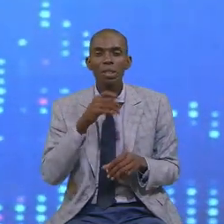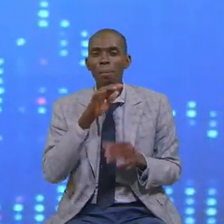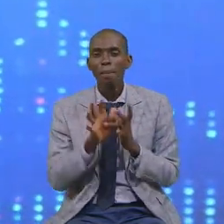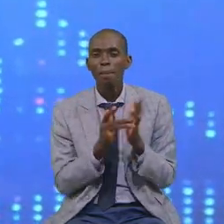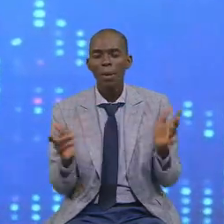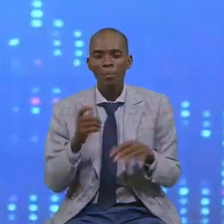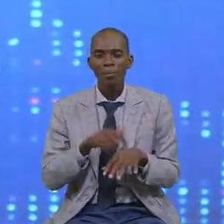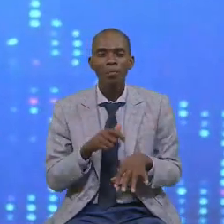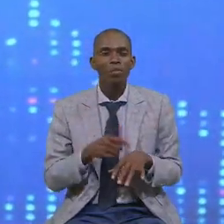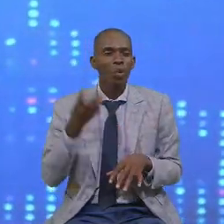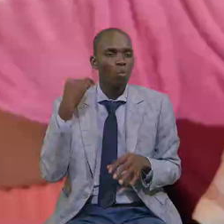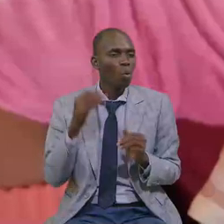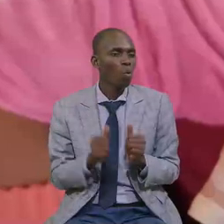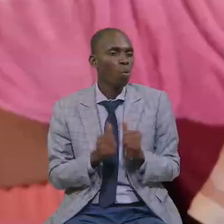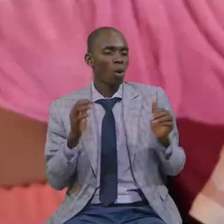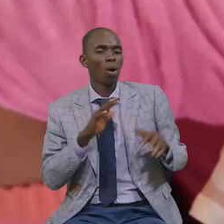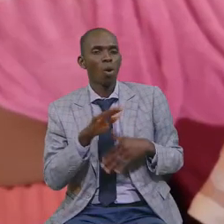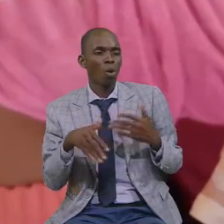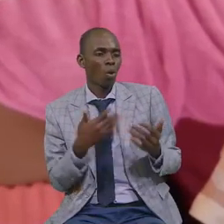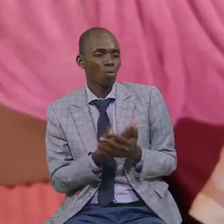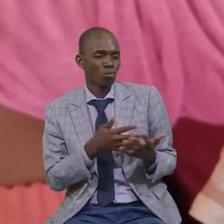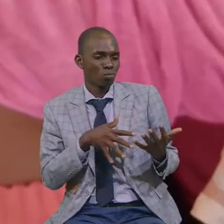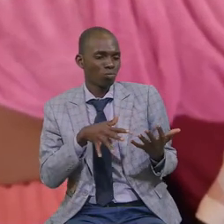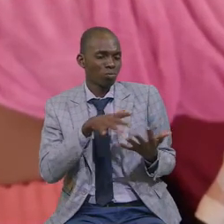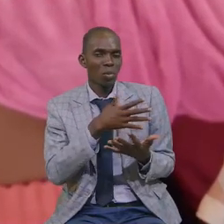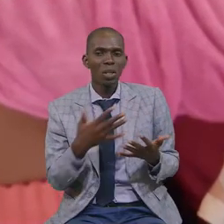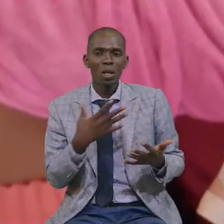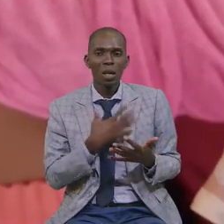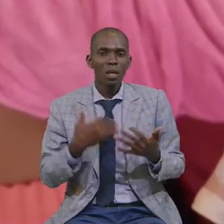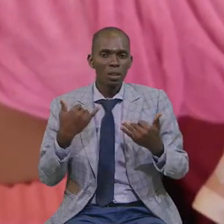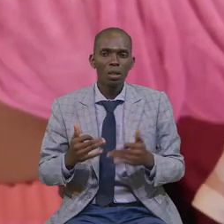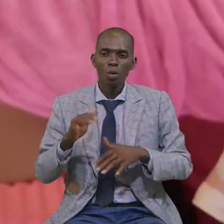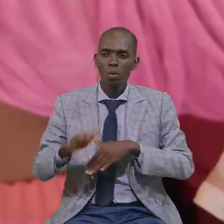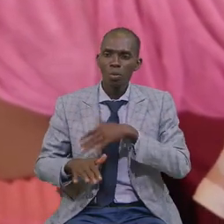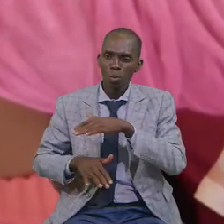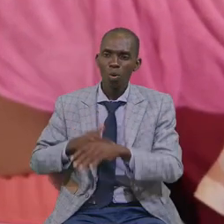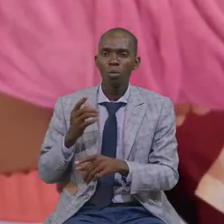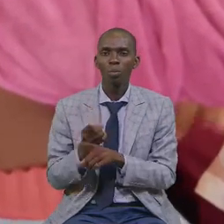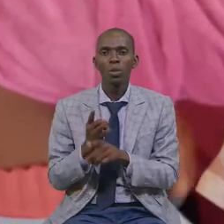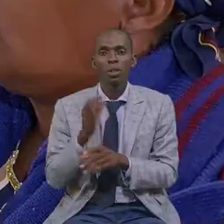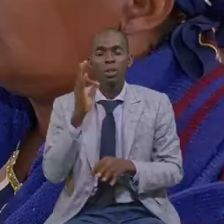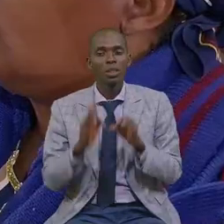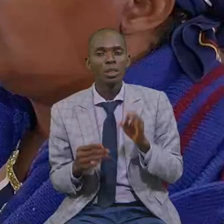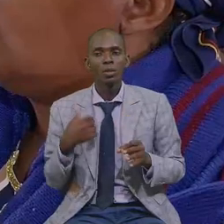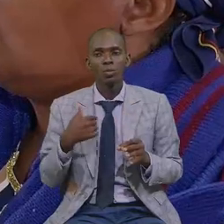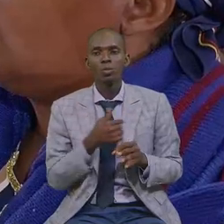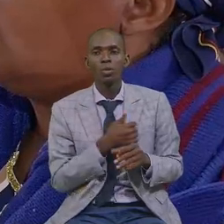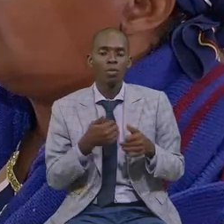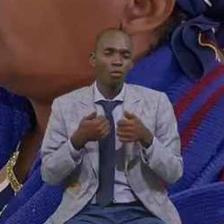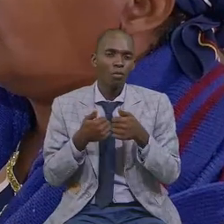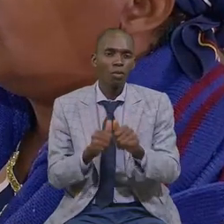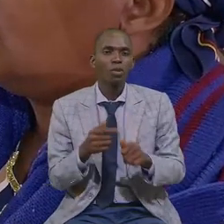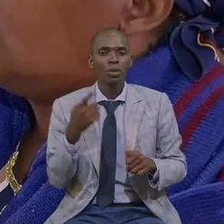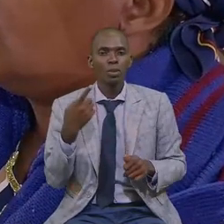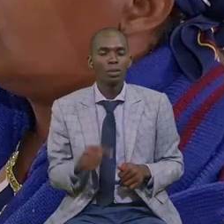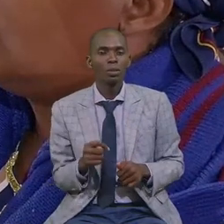all those things. And he walked circumspectly. And if we follow the same path, we'll get